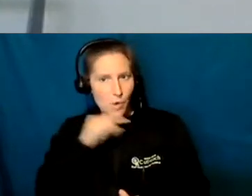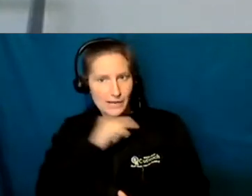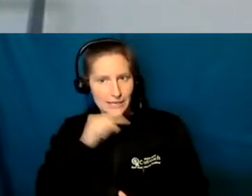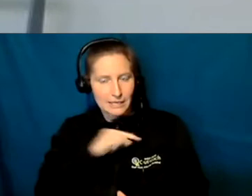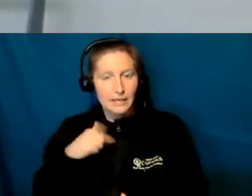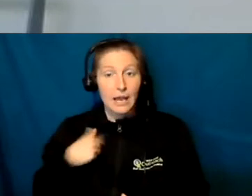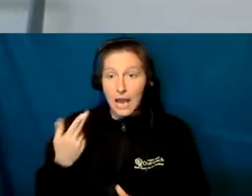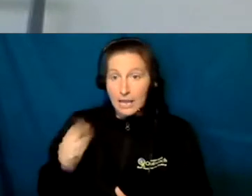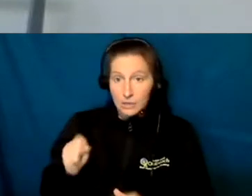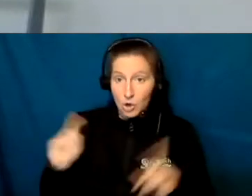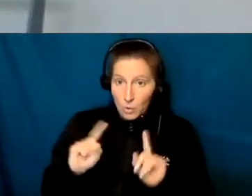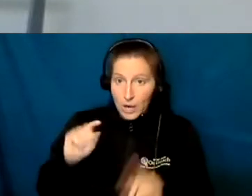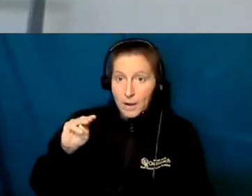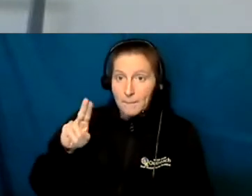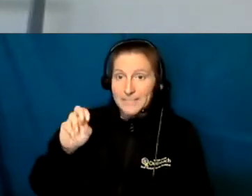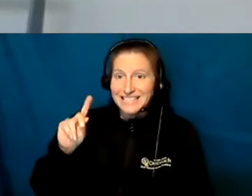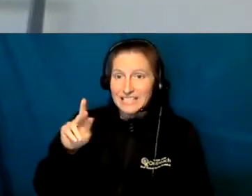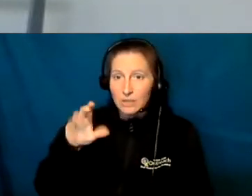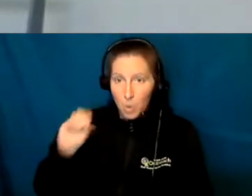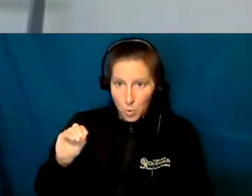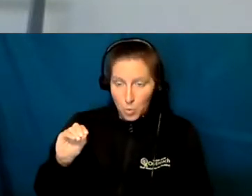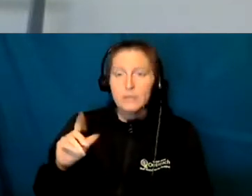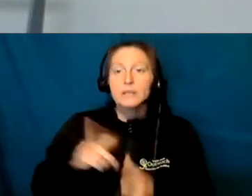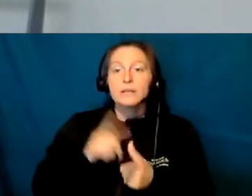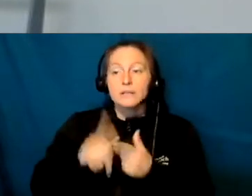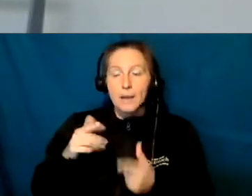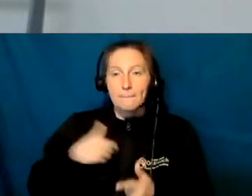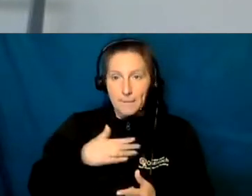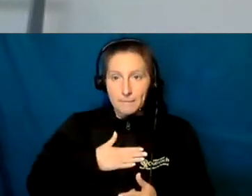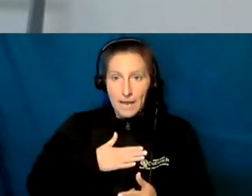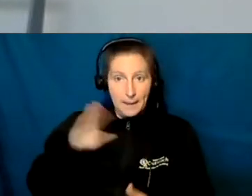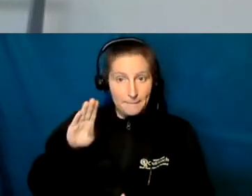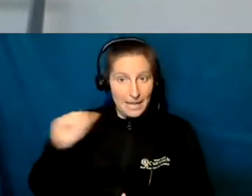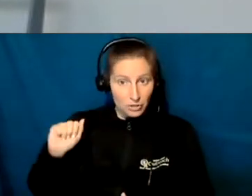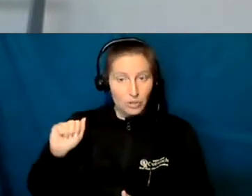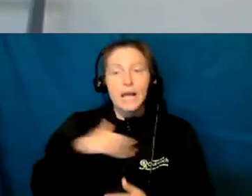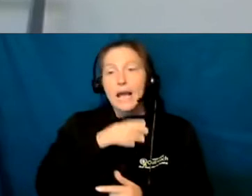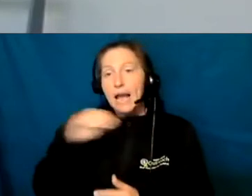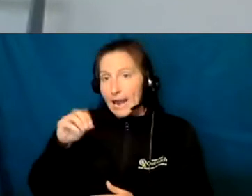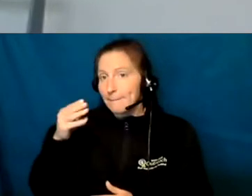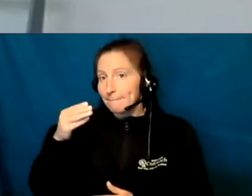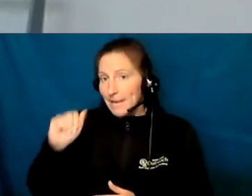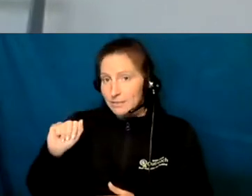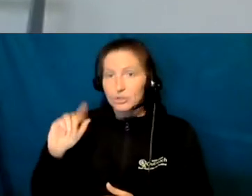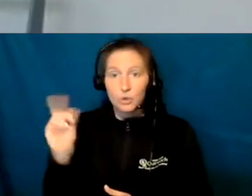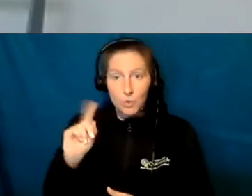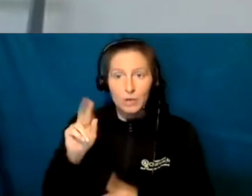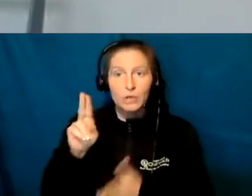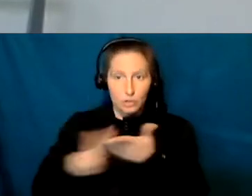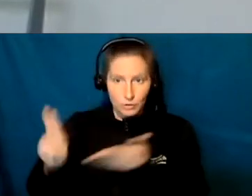school at Muskego High School, and then I did my undergraduate work and my graduate work at the University